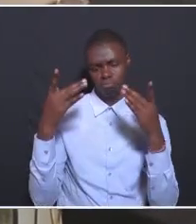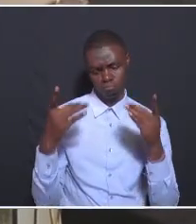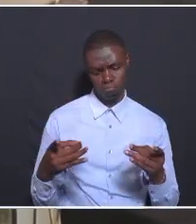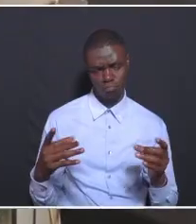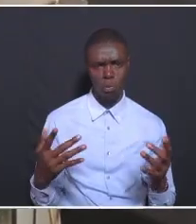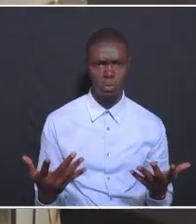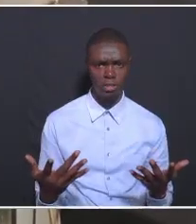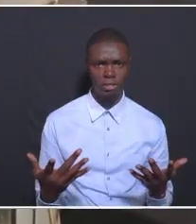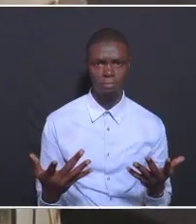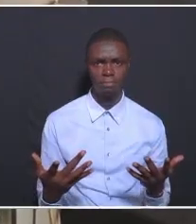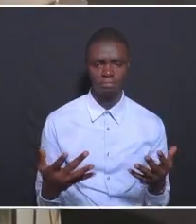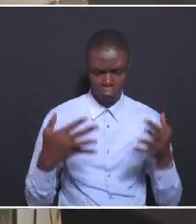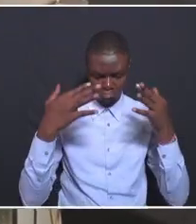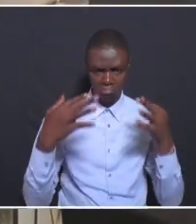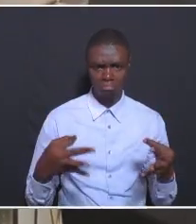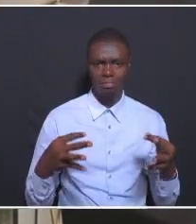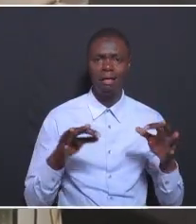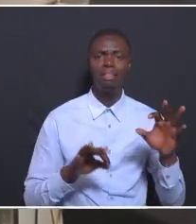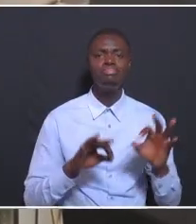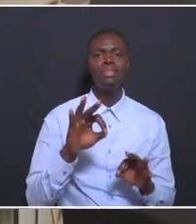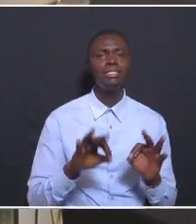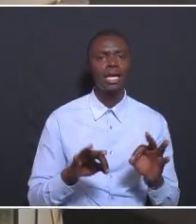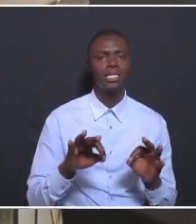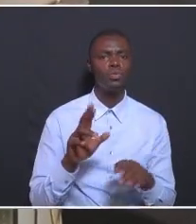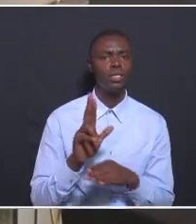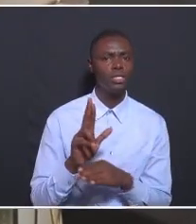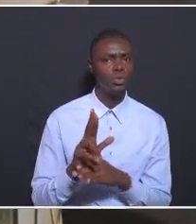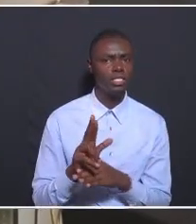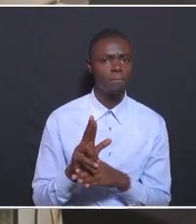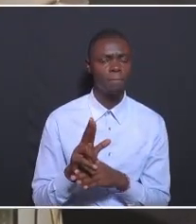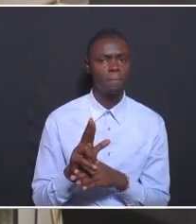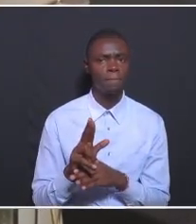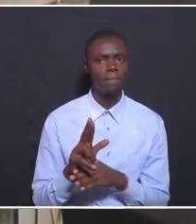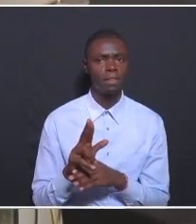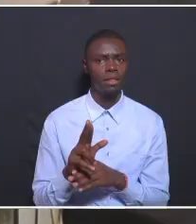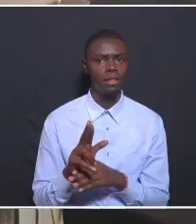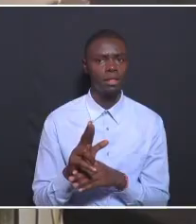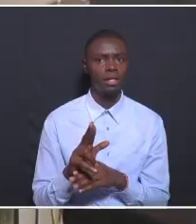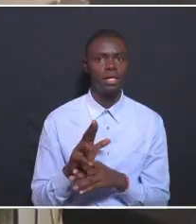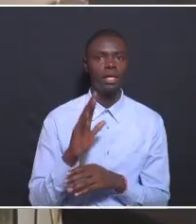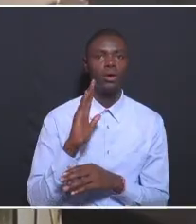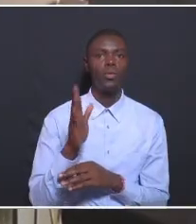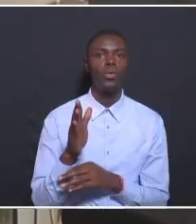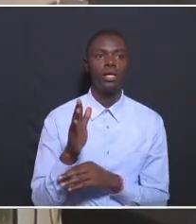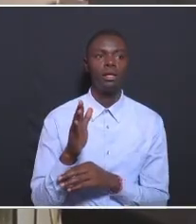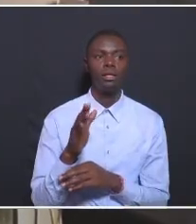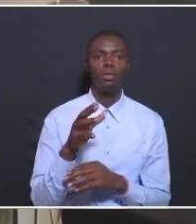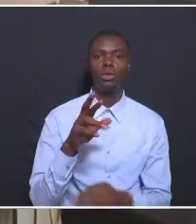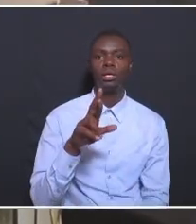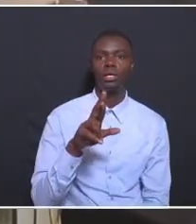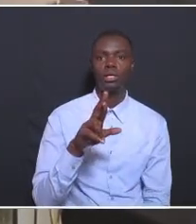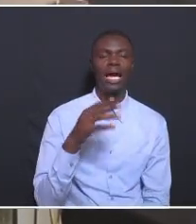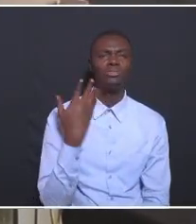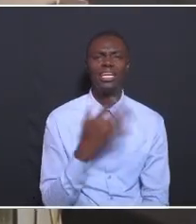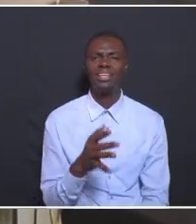that the style that we were going for would be, you know, we don't want it to look reportage, we don't want